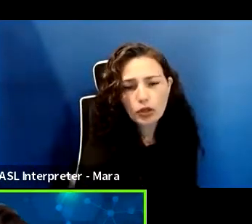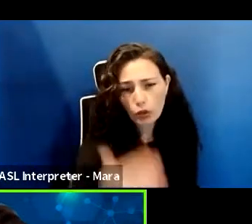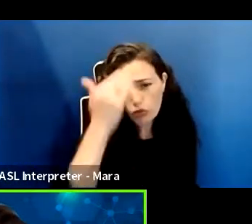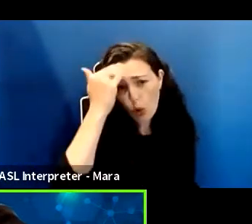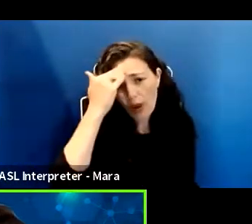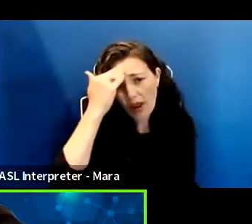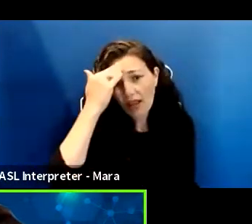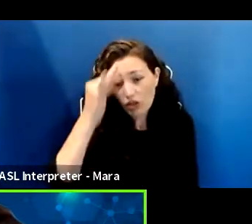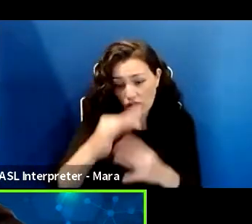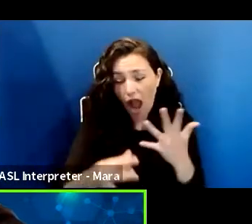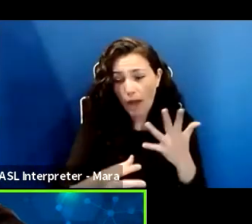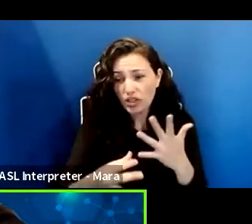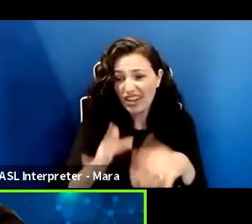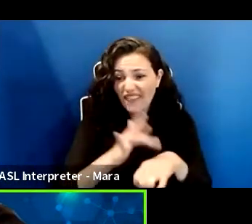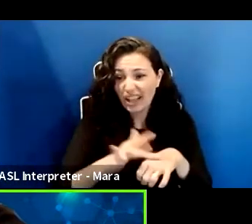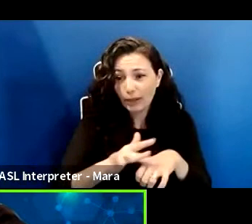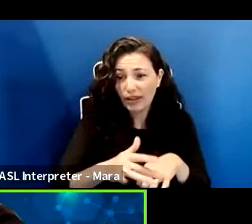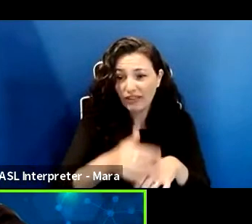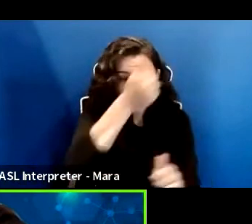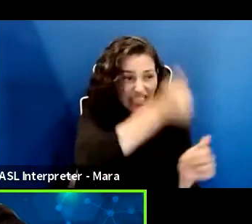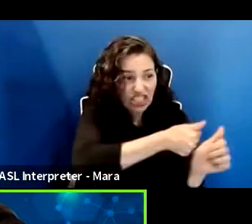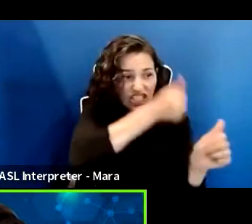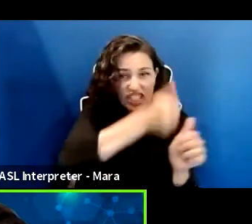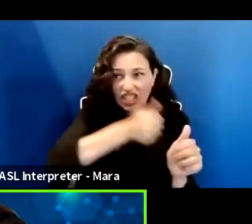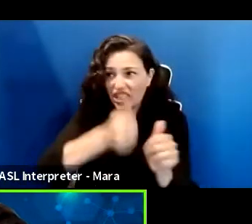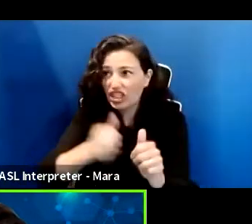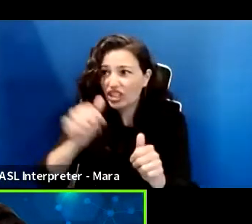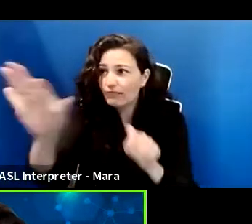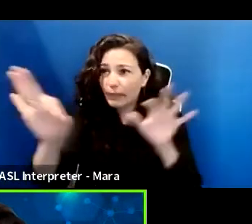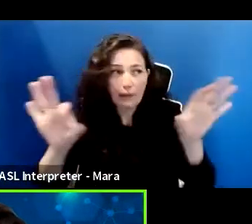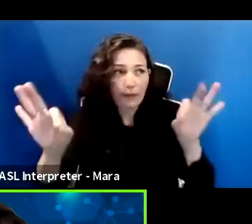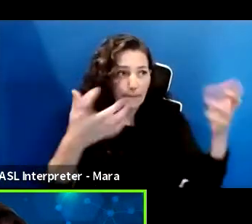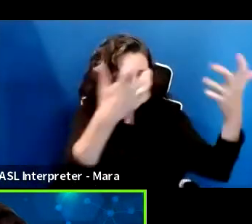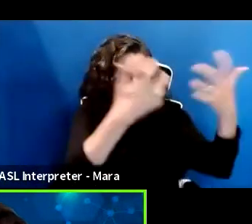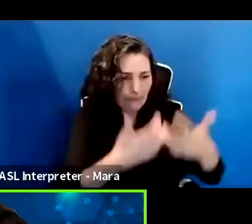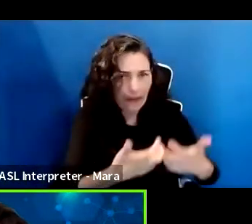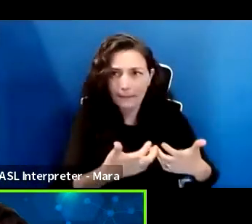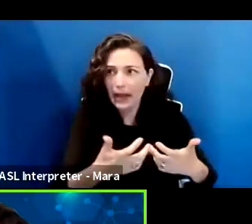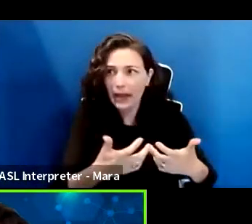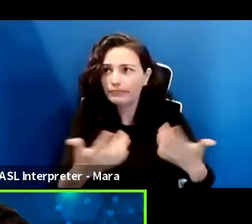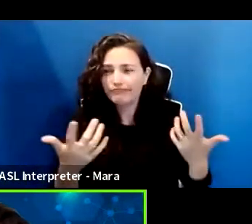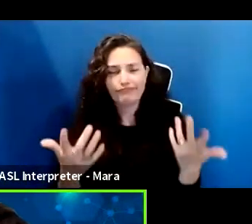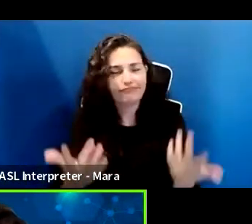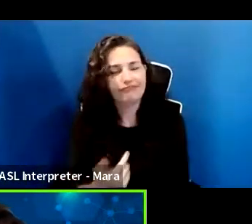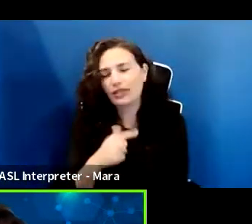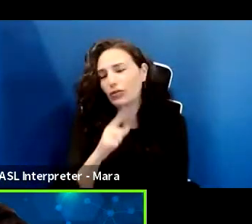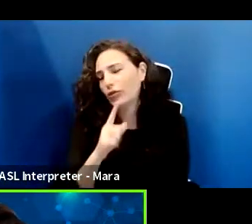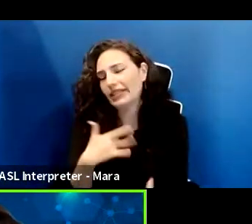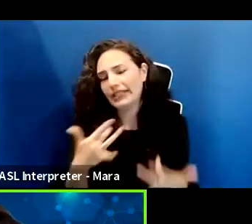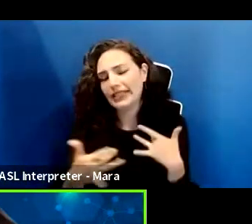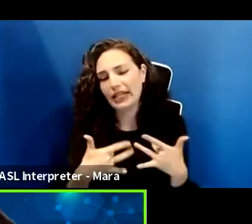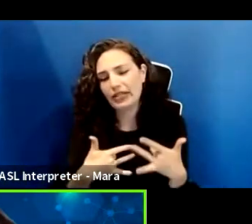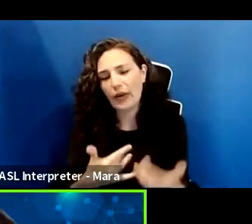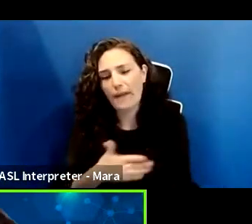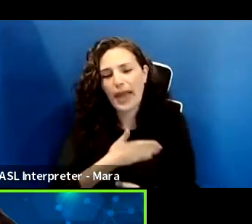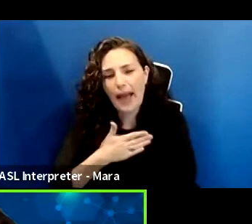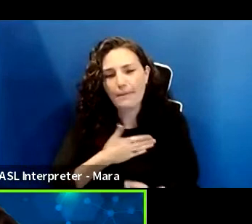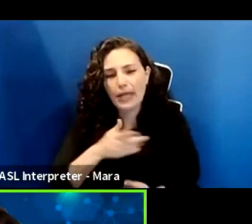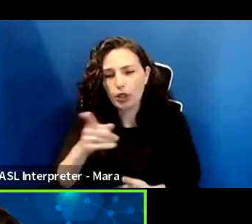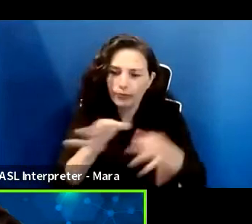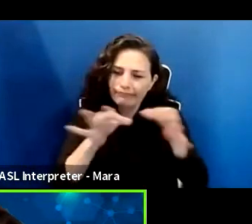a great way to look at it. So I'm really glad that you guys totally went down that road of making sure people